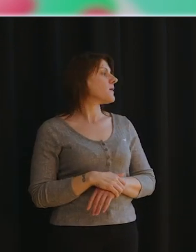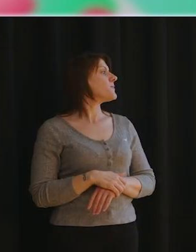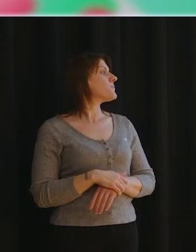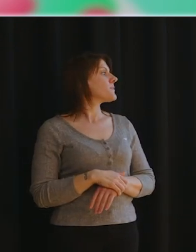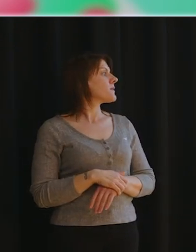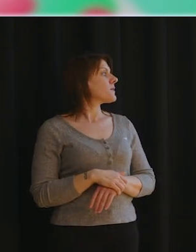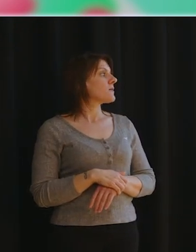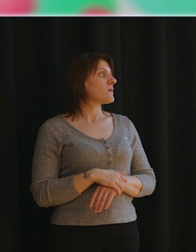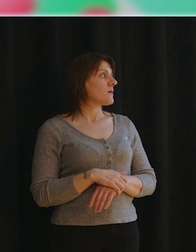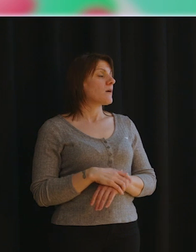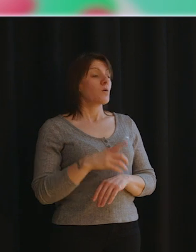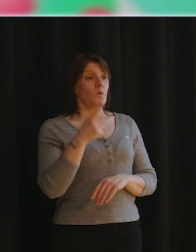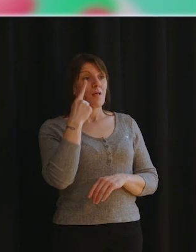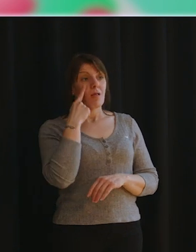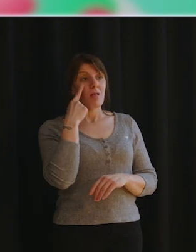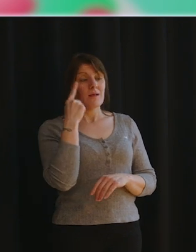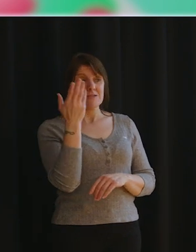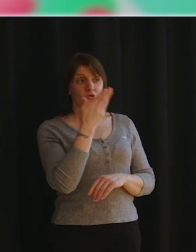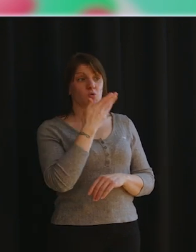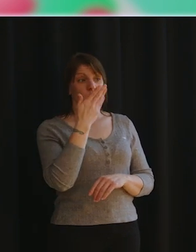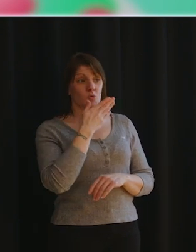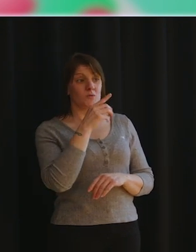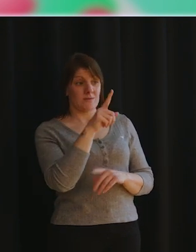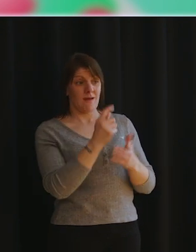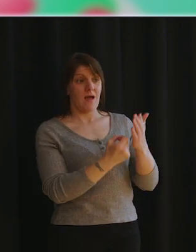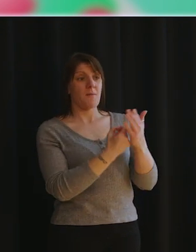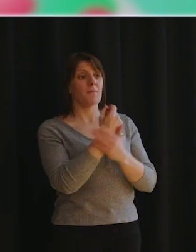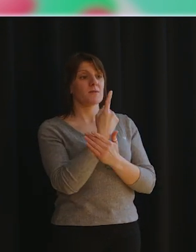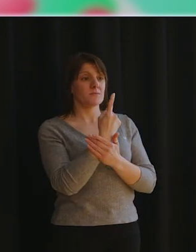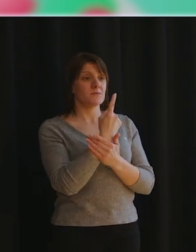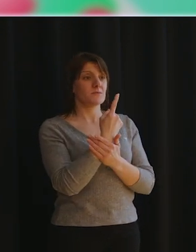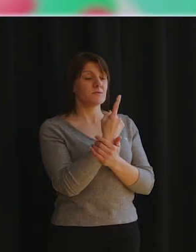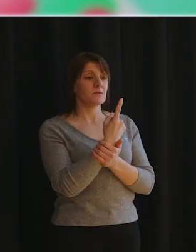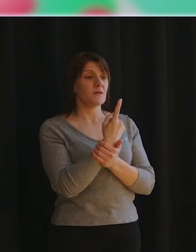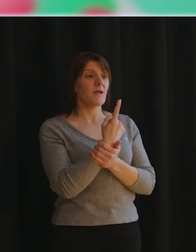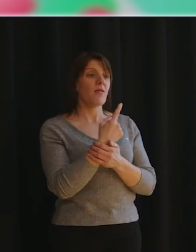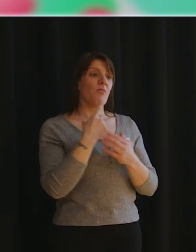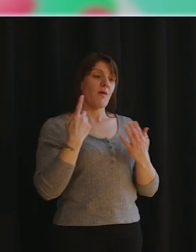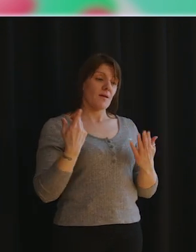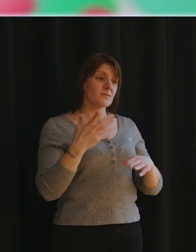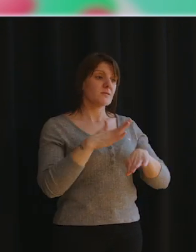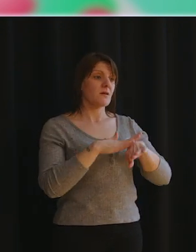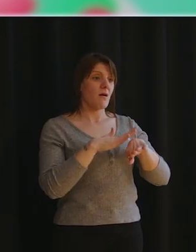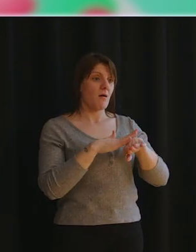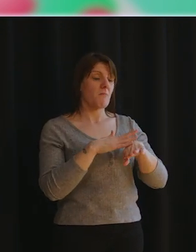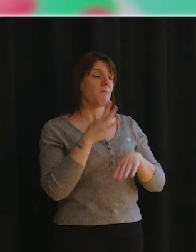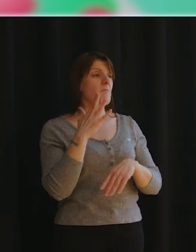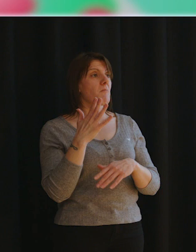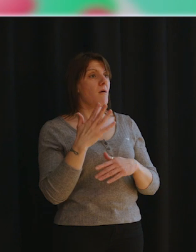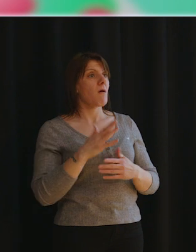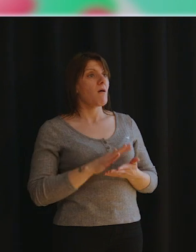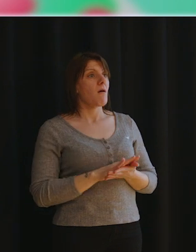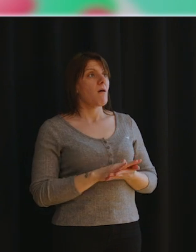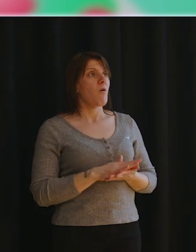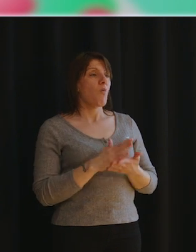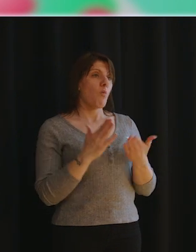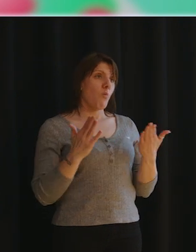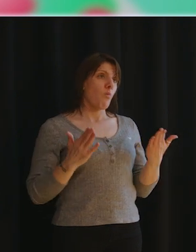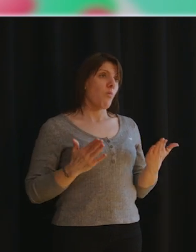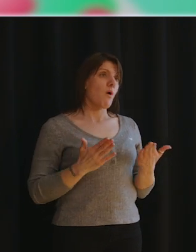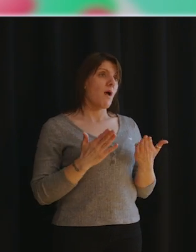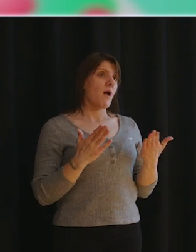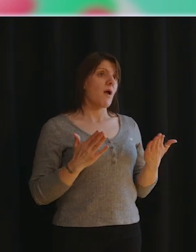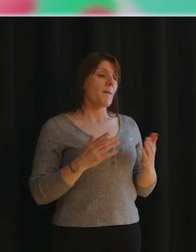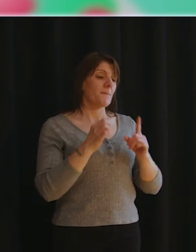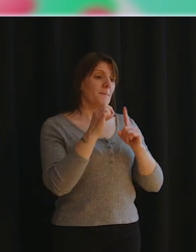We see these in schools, we see this in things. It's because there is a rub point. There is a point in time where